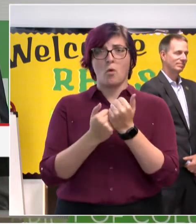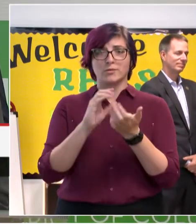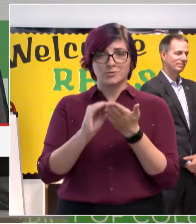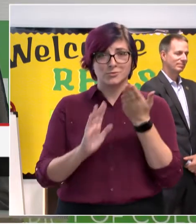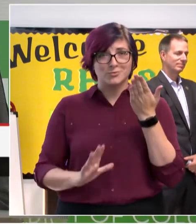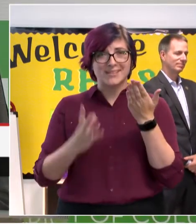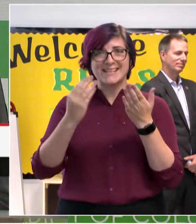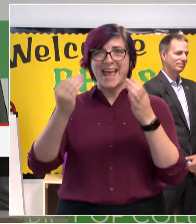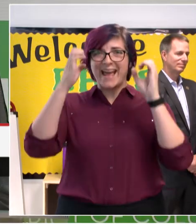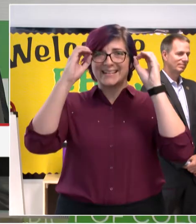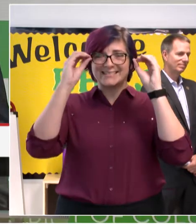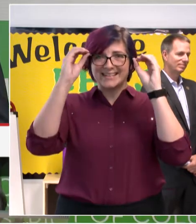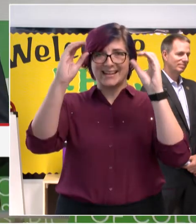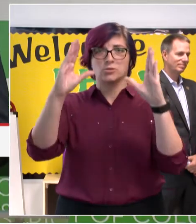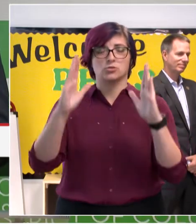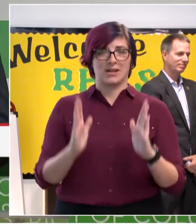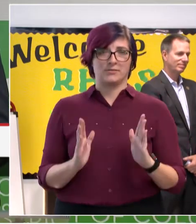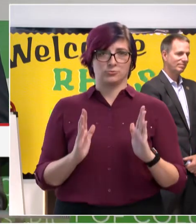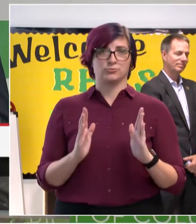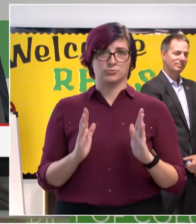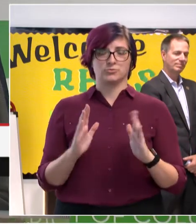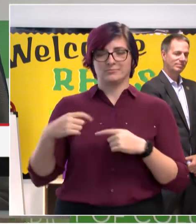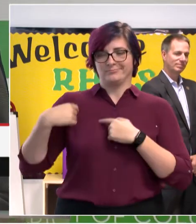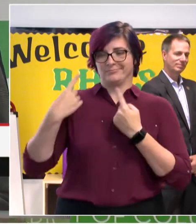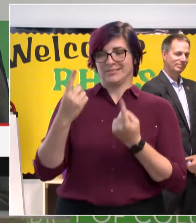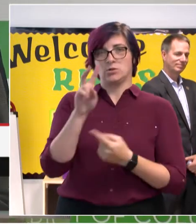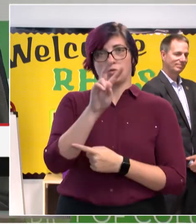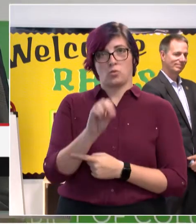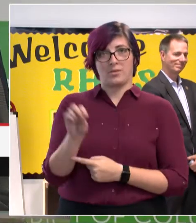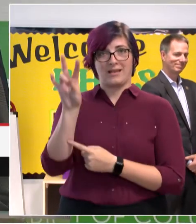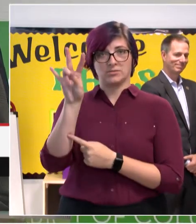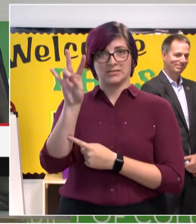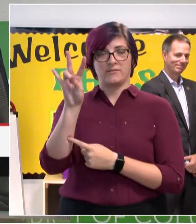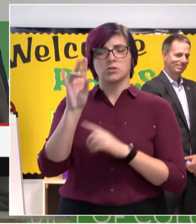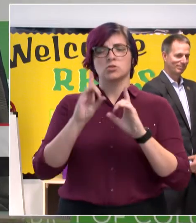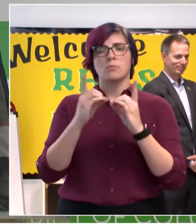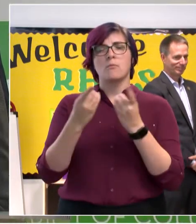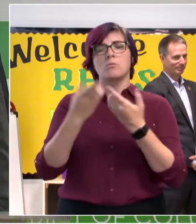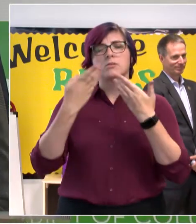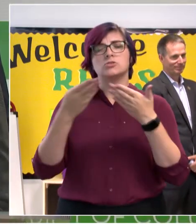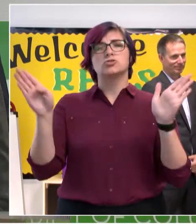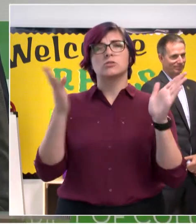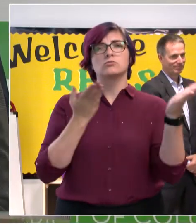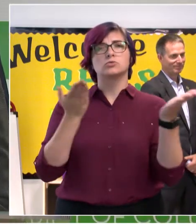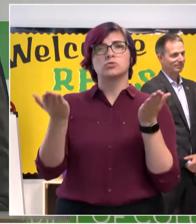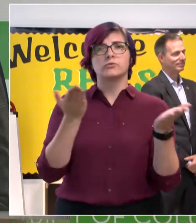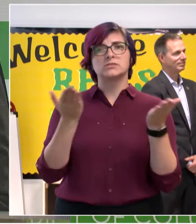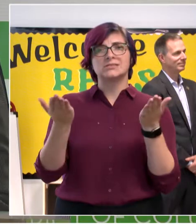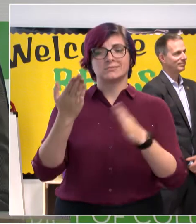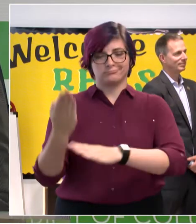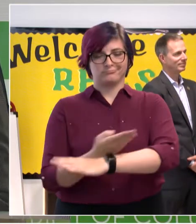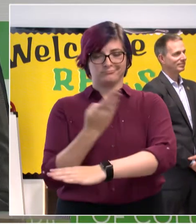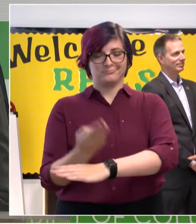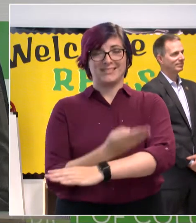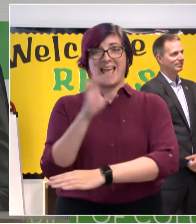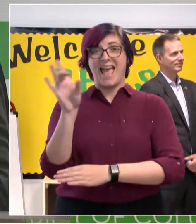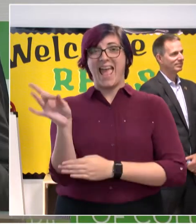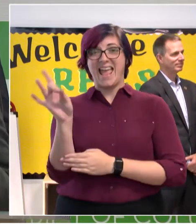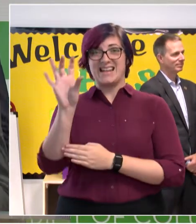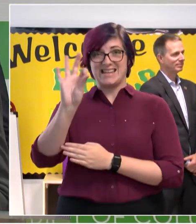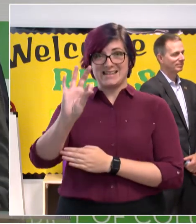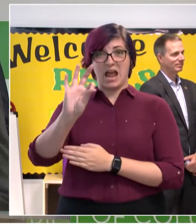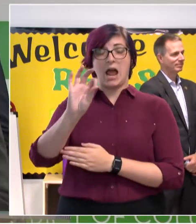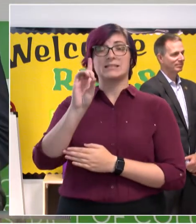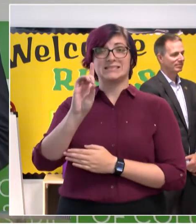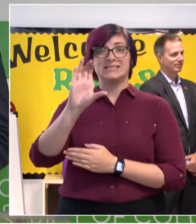educators. Since 2007, the Department of General Services has renovated 89 DC public schools, and